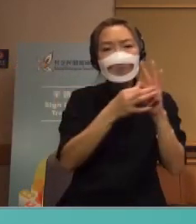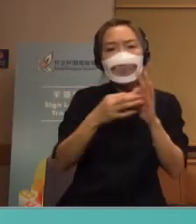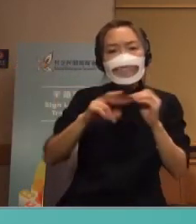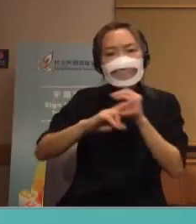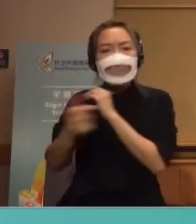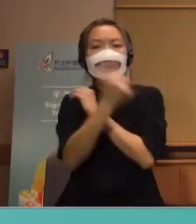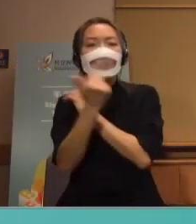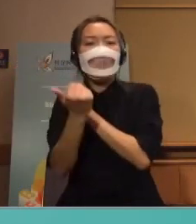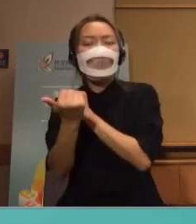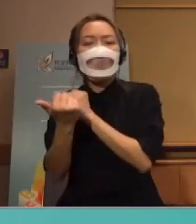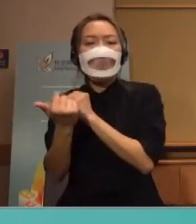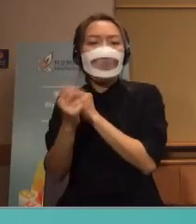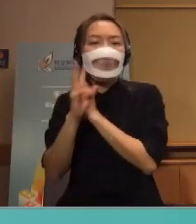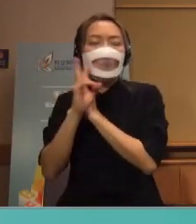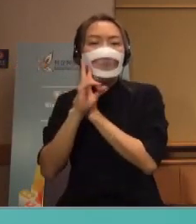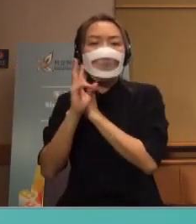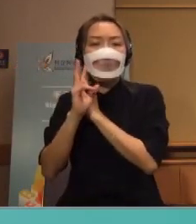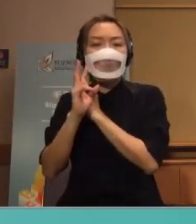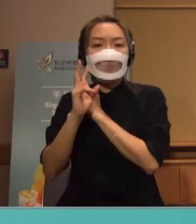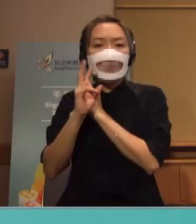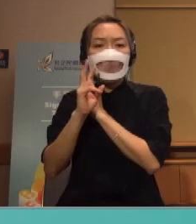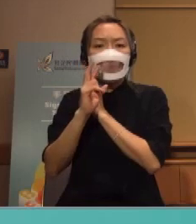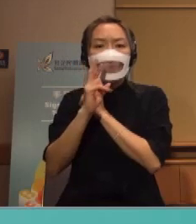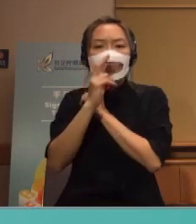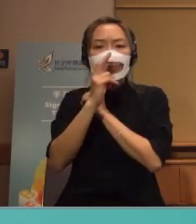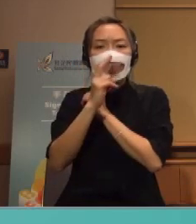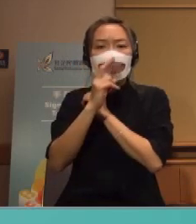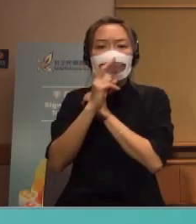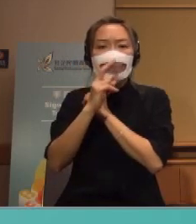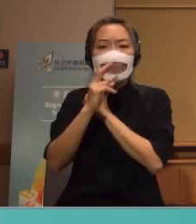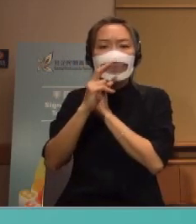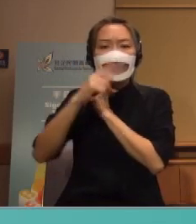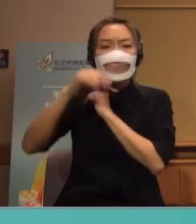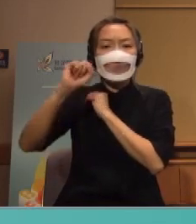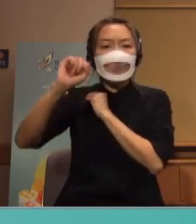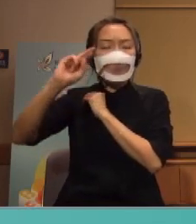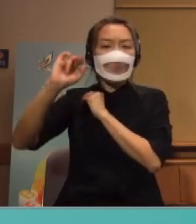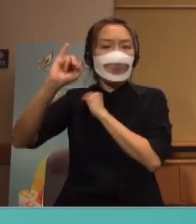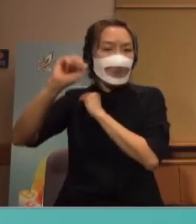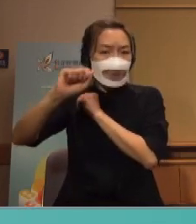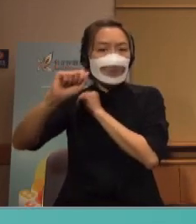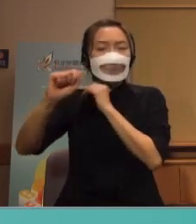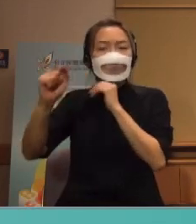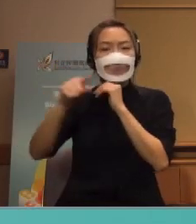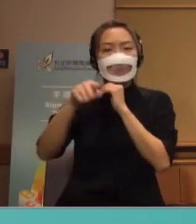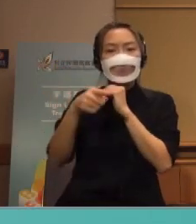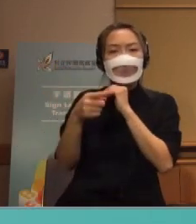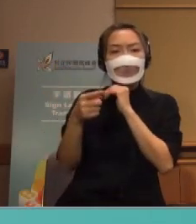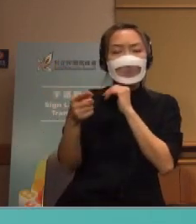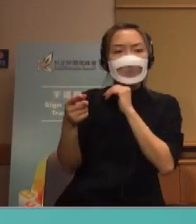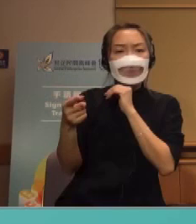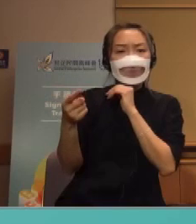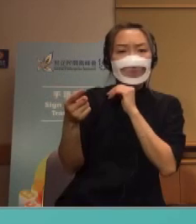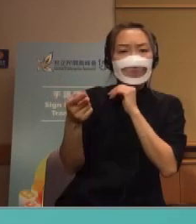the US-China Climate Agreement. Like, that particular agreement was what made Paris Agreement possible. And so if we want to continue doing stuff in the climate change world, this is kind